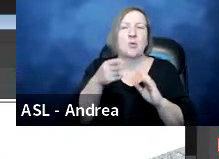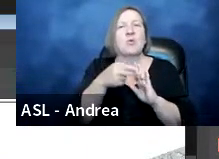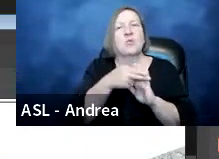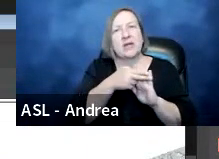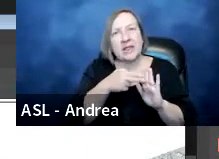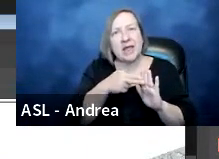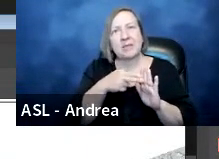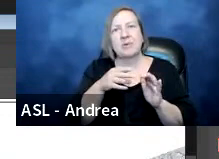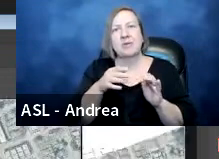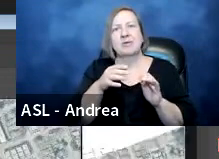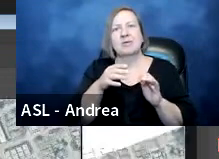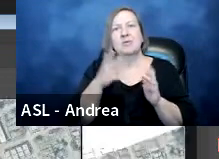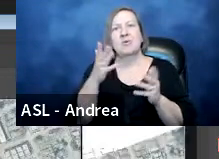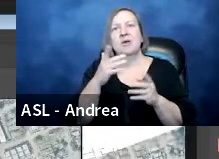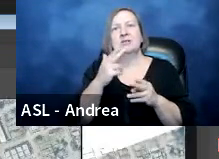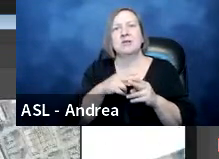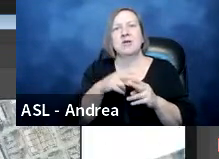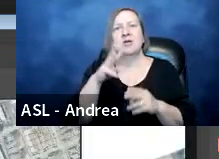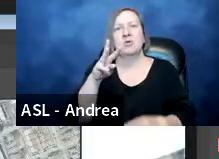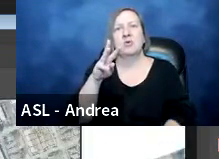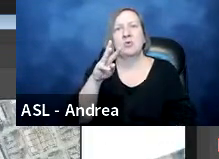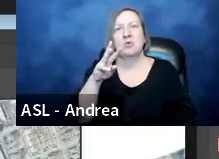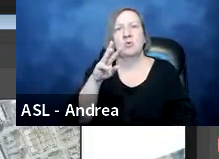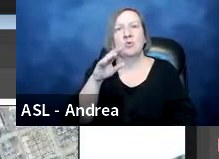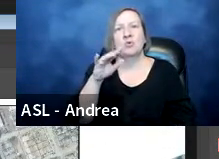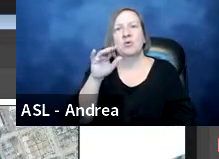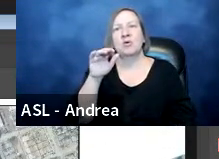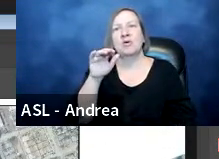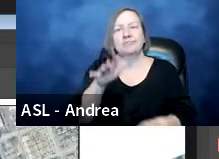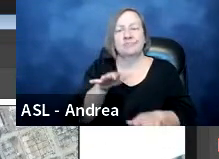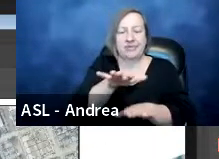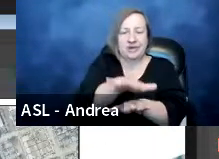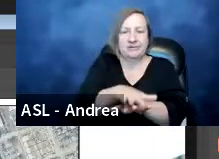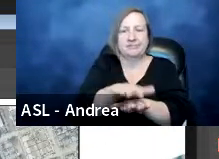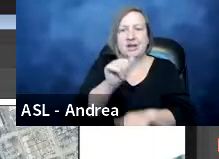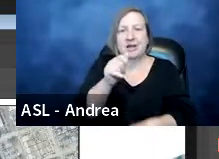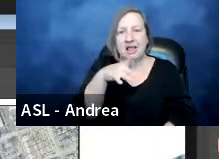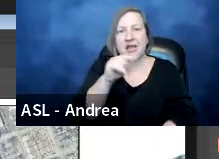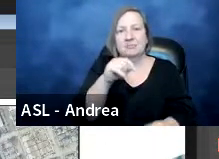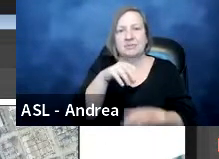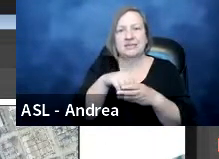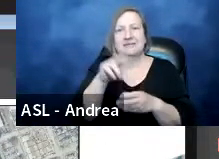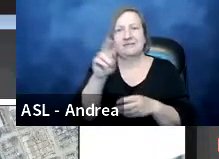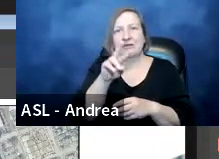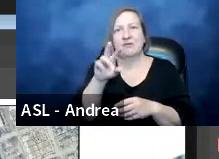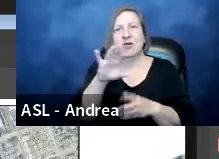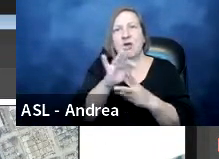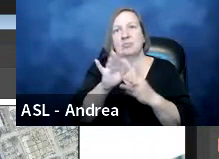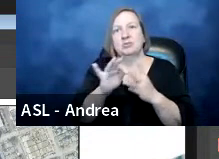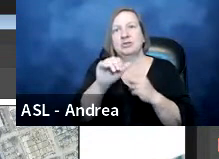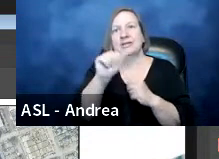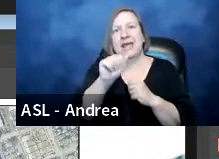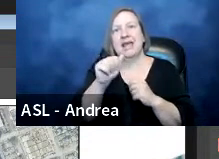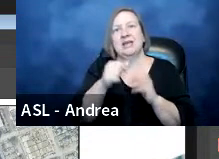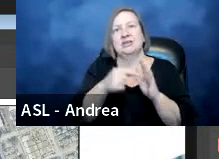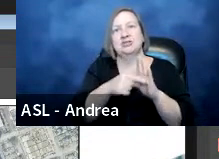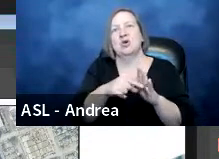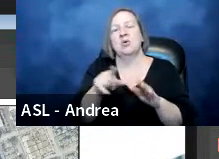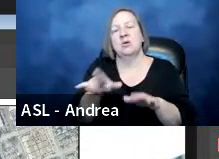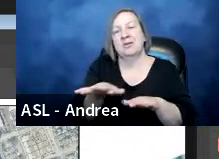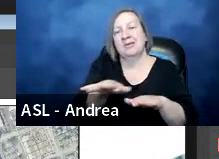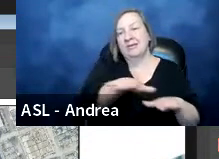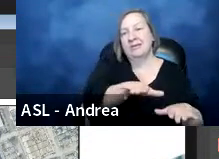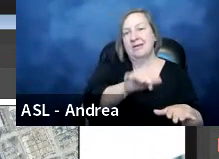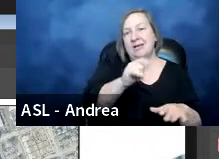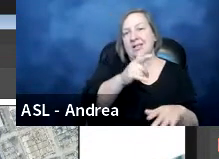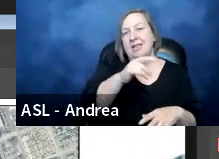the what's called a west or the alignment through Vancouver. Option A is showing an alignment that's more easterly through